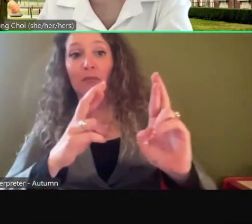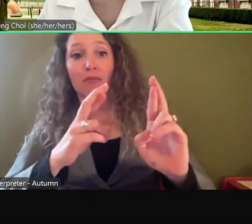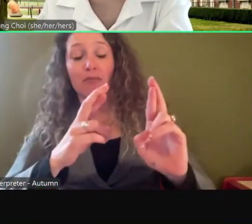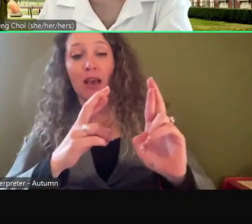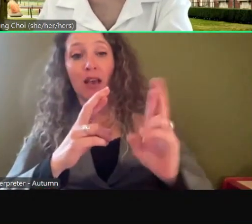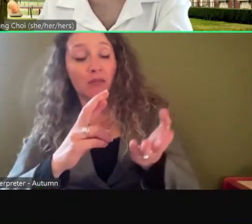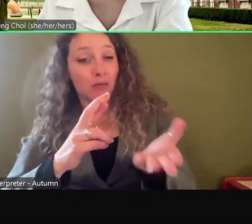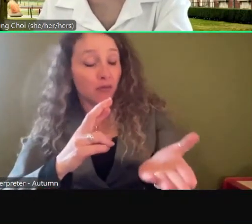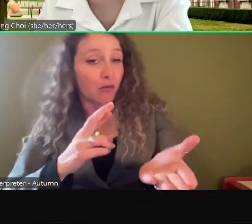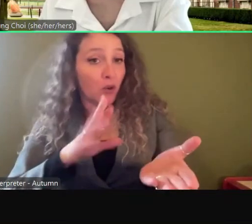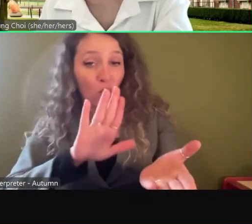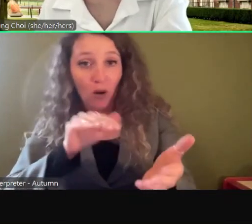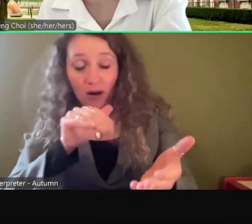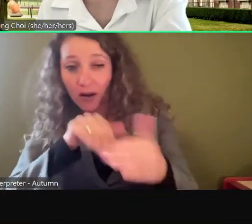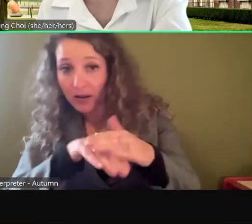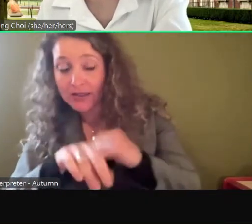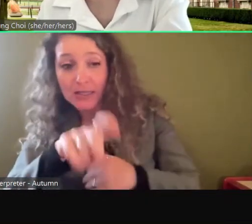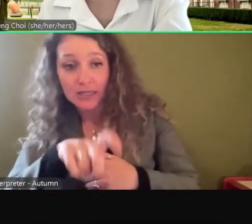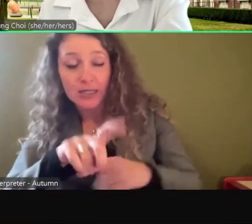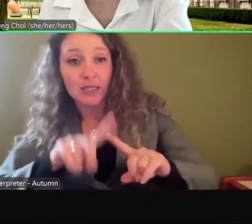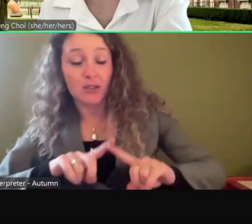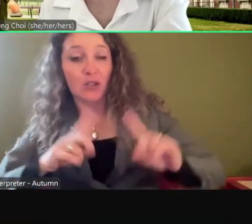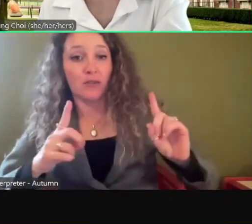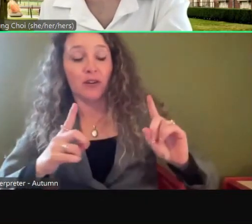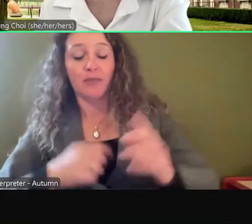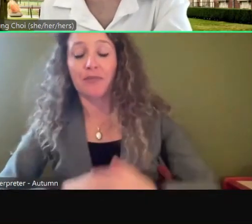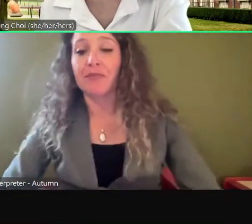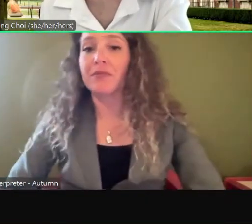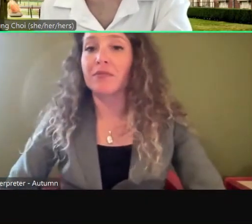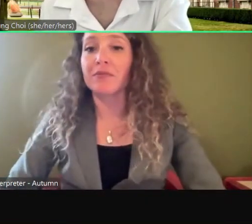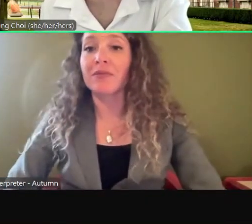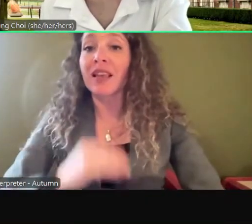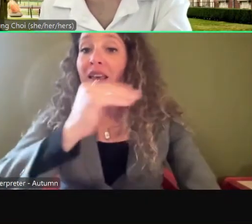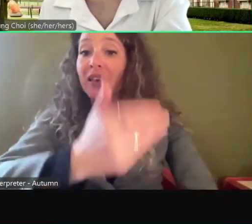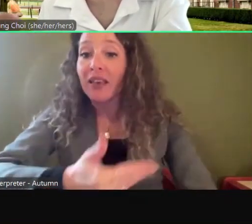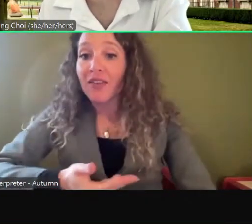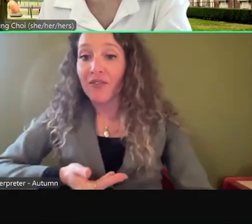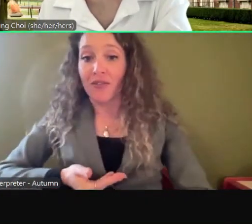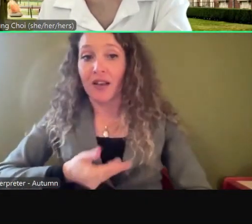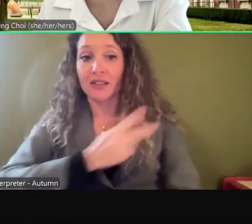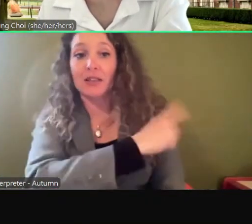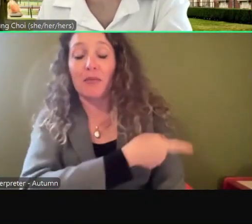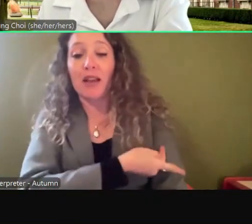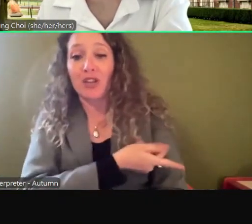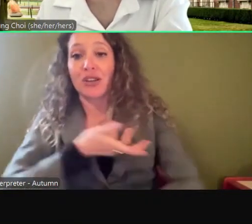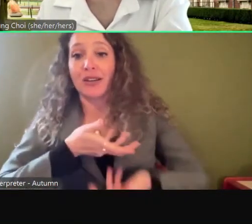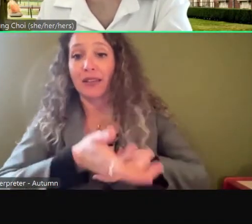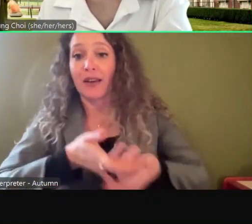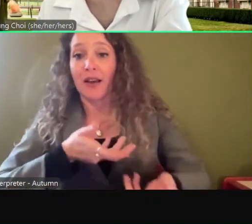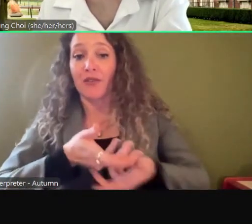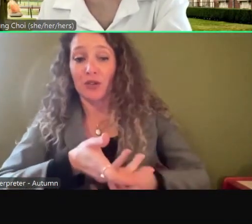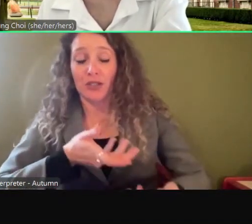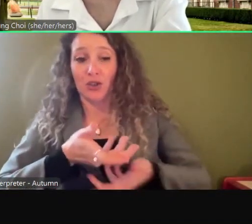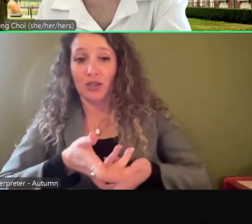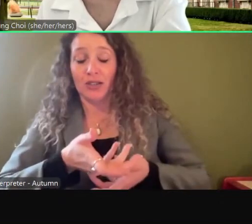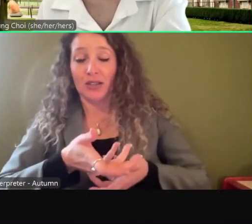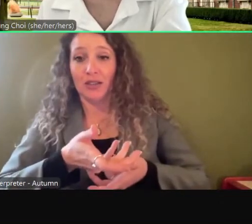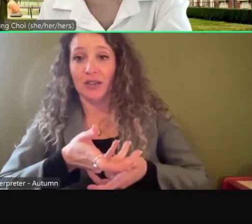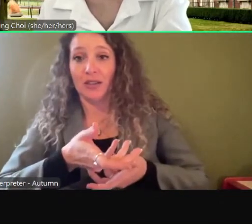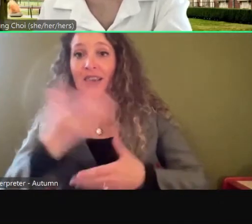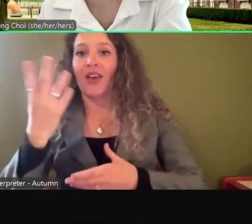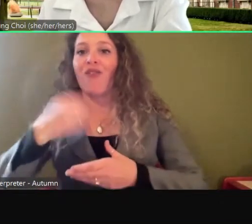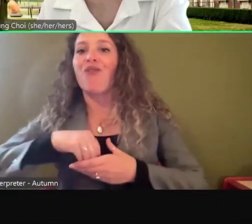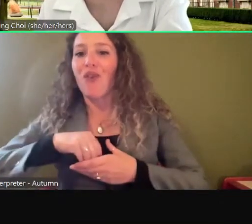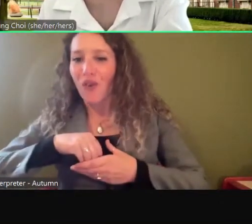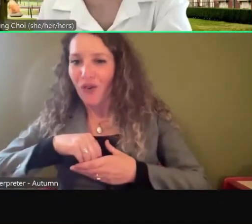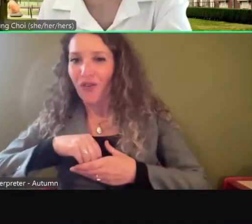in access needs. It invites the patient into the conversation as an active partner